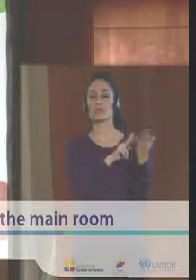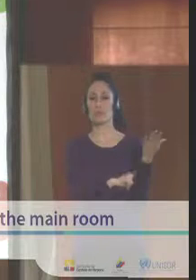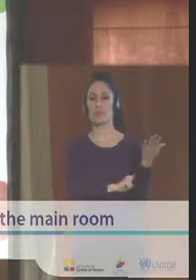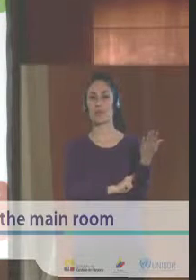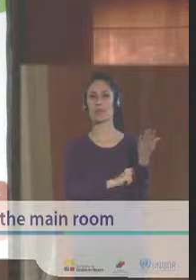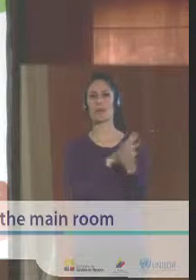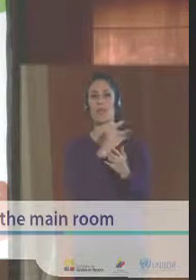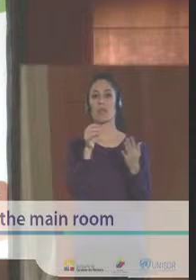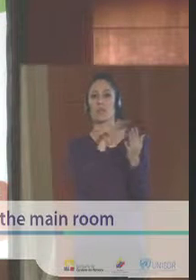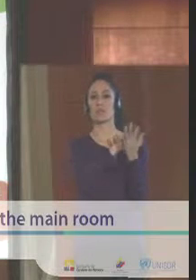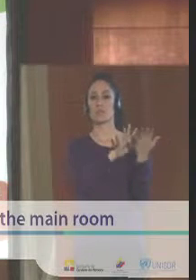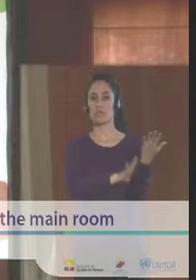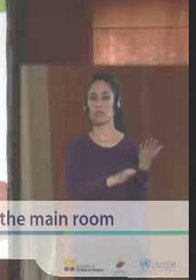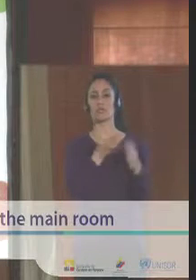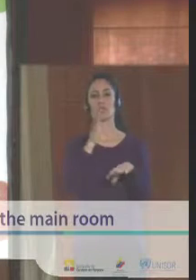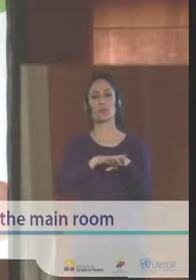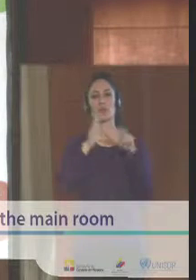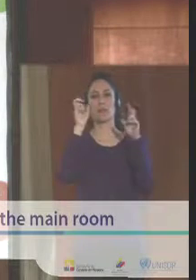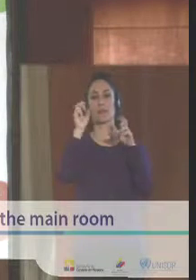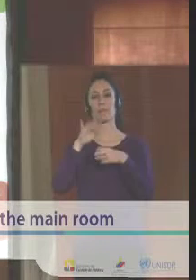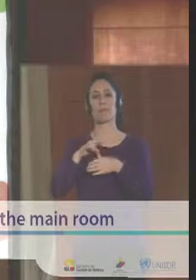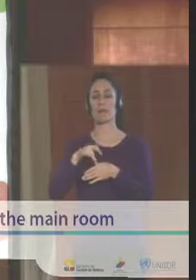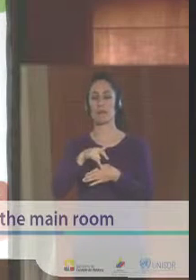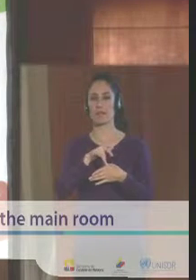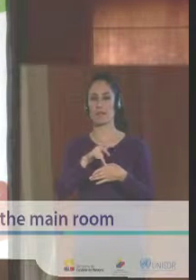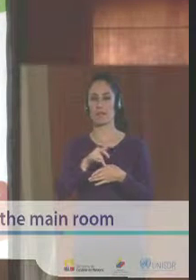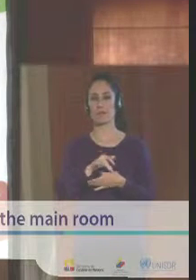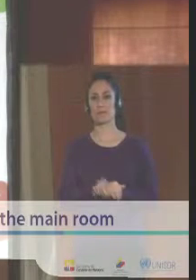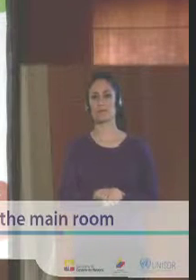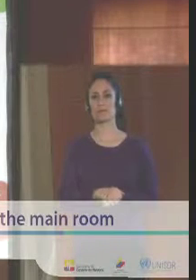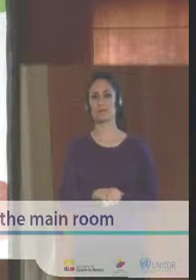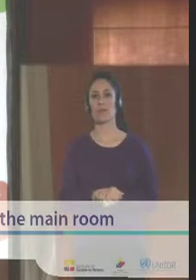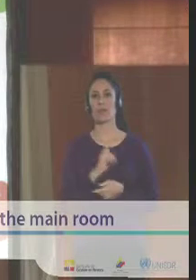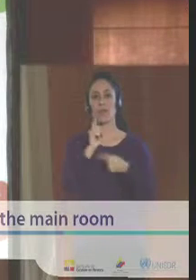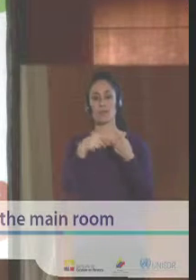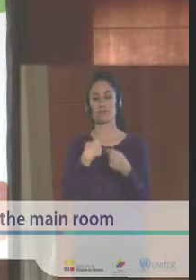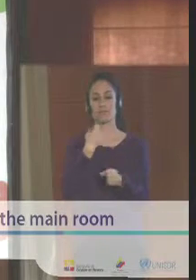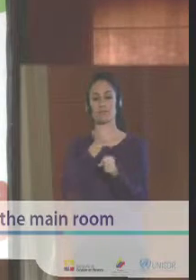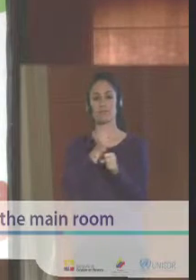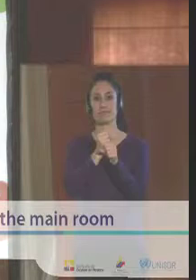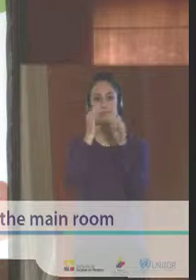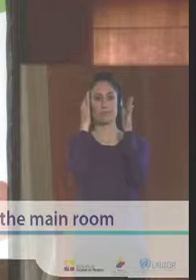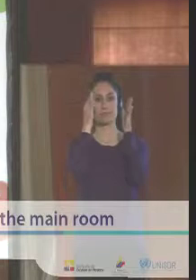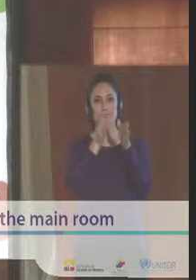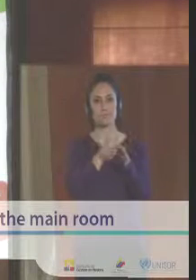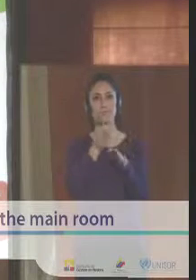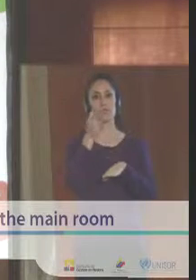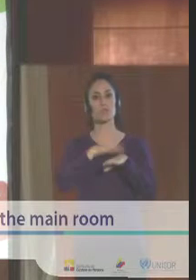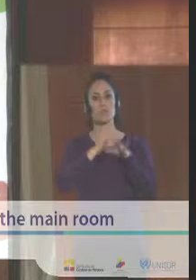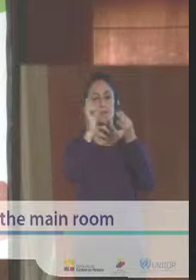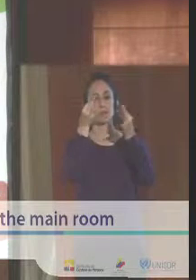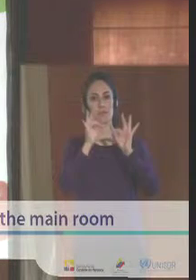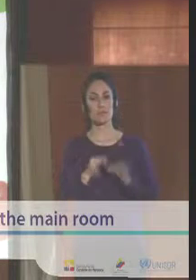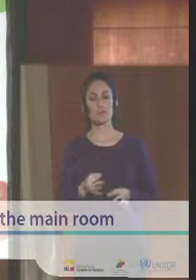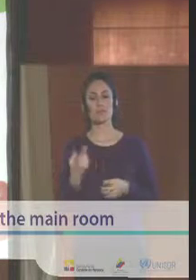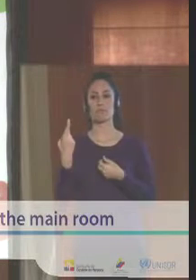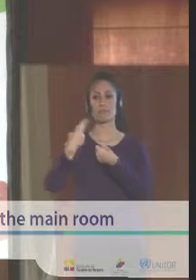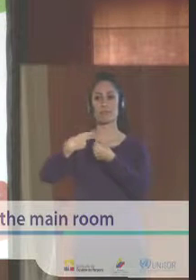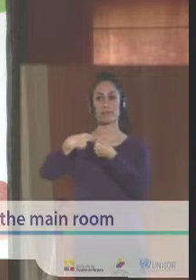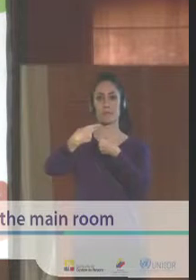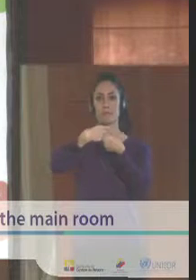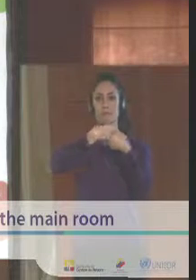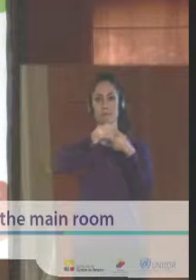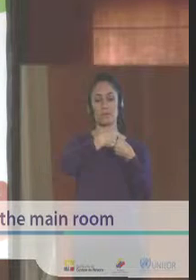in the programs and projects that have to do with risk reduction. And when we work the issue of